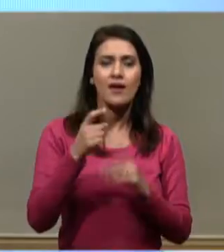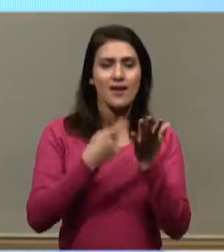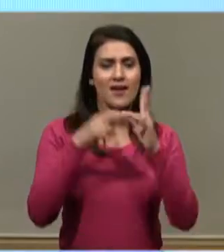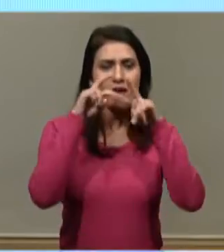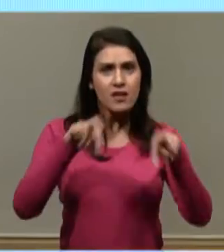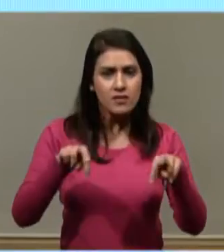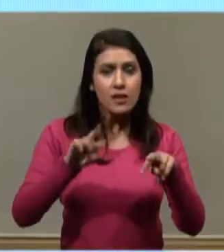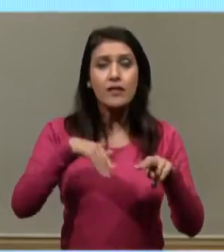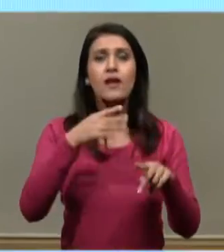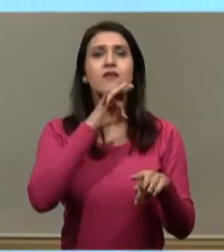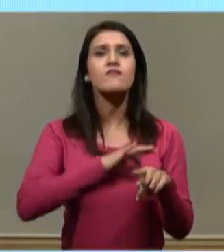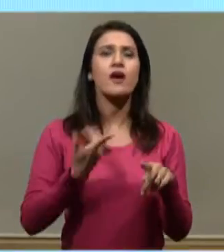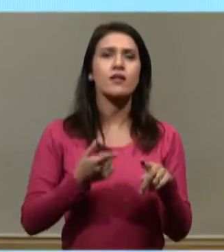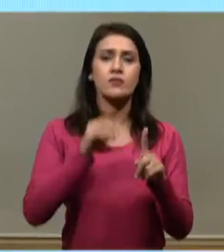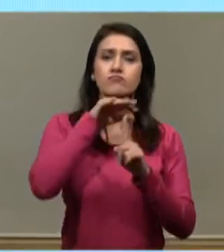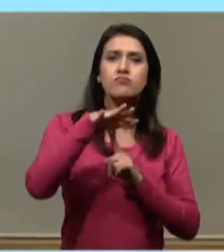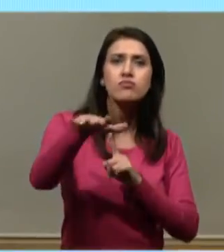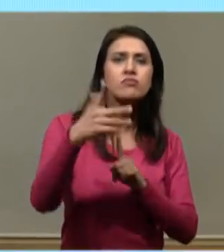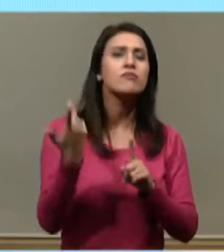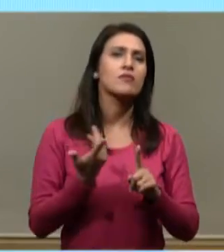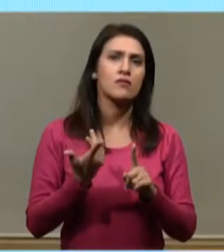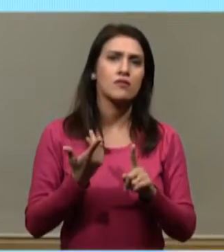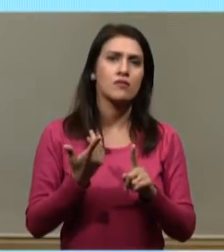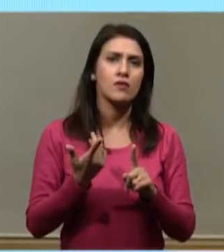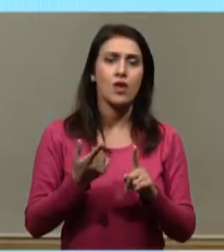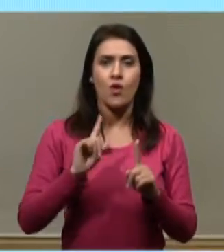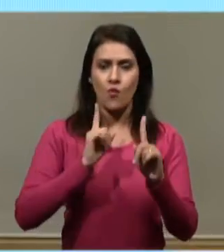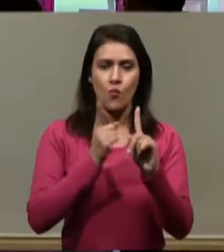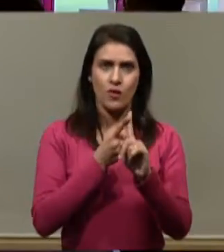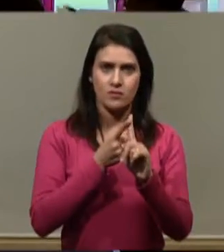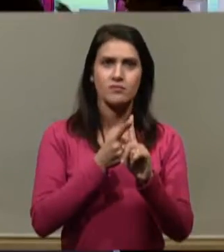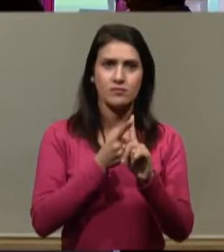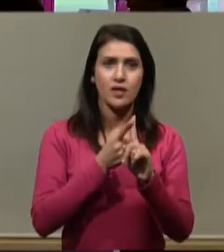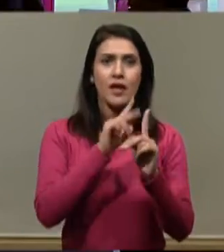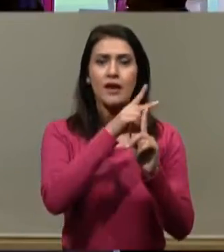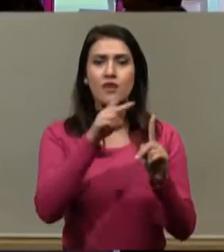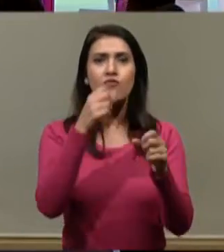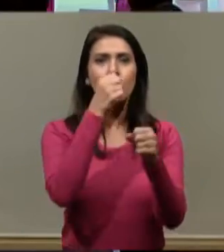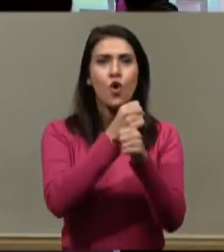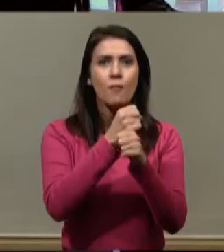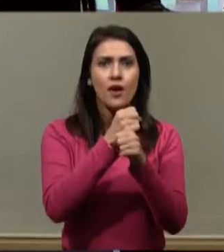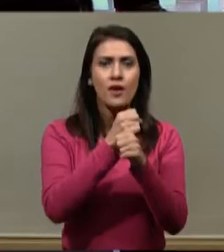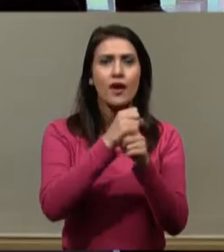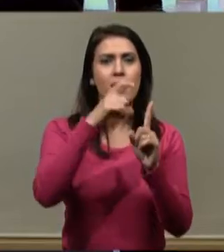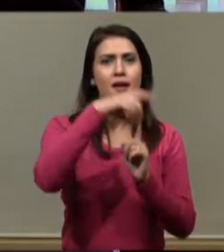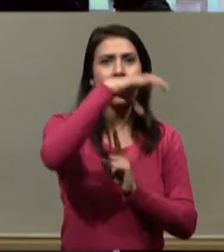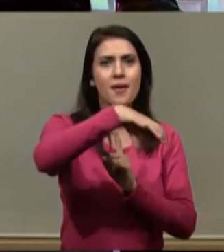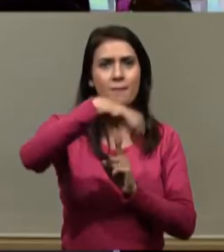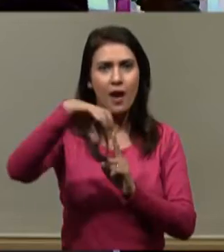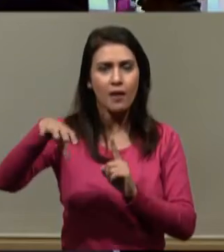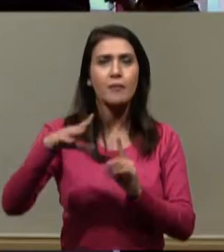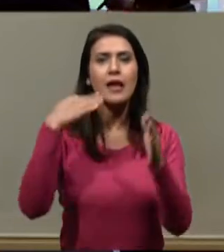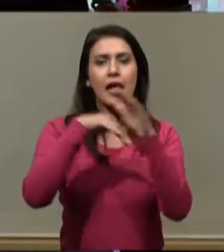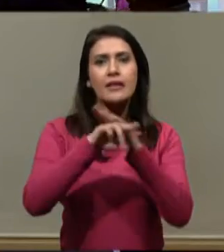Where is it going from there? And one option is, of course, we can approach different government departments across states and do it on